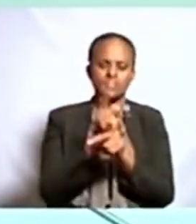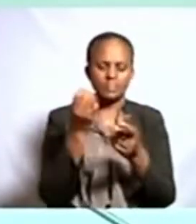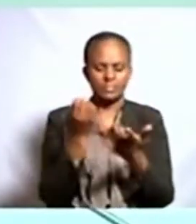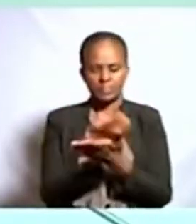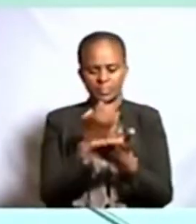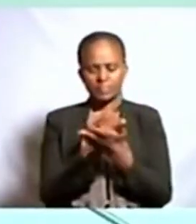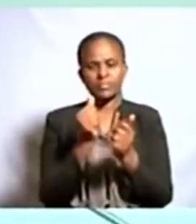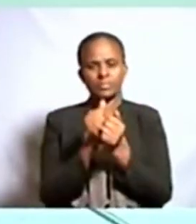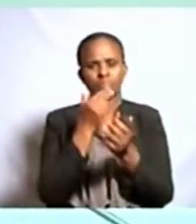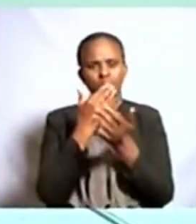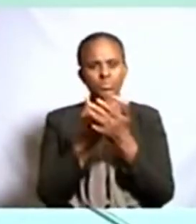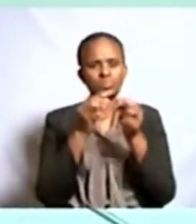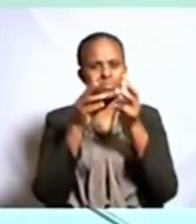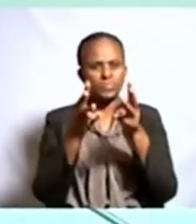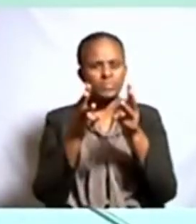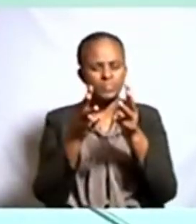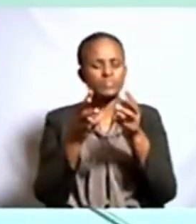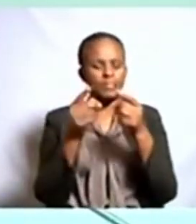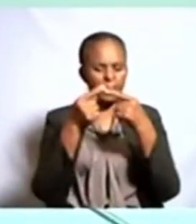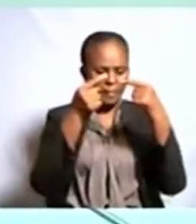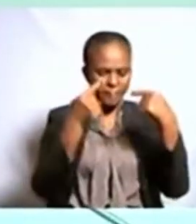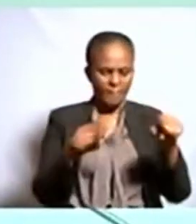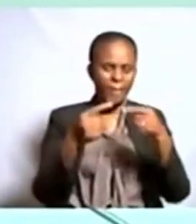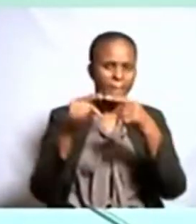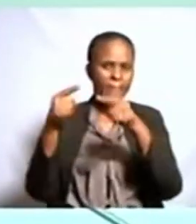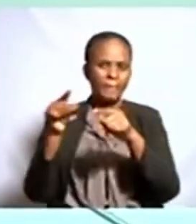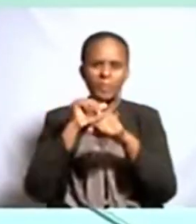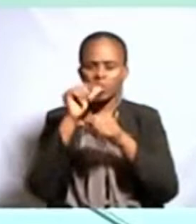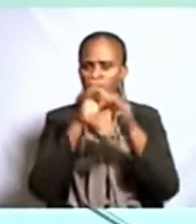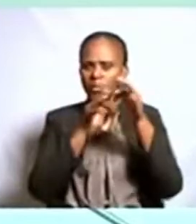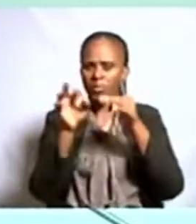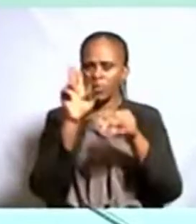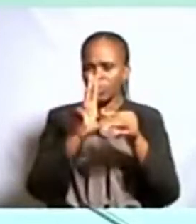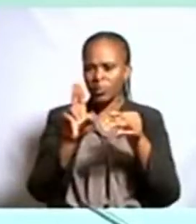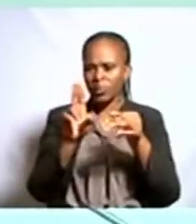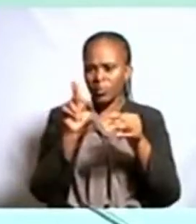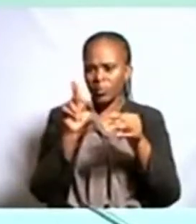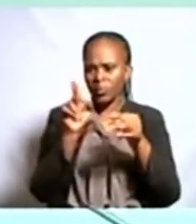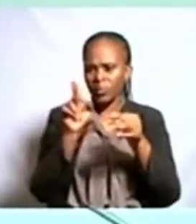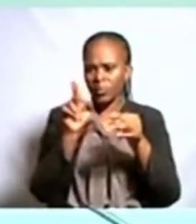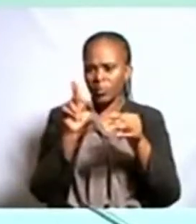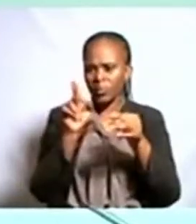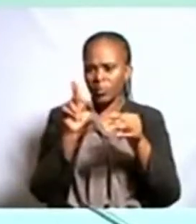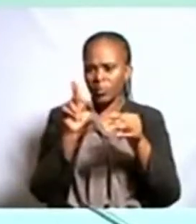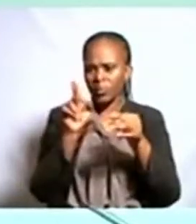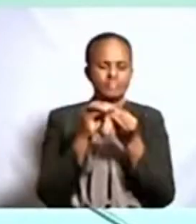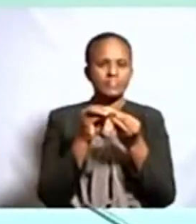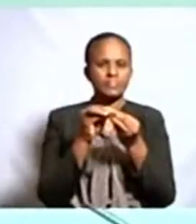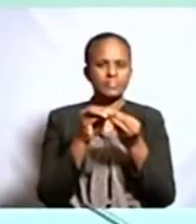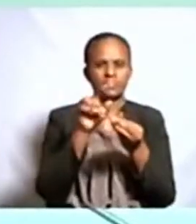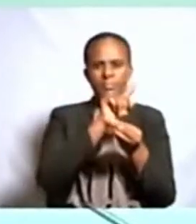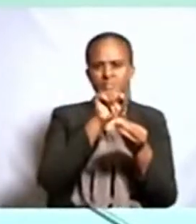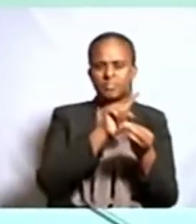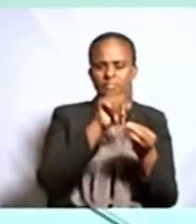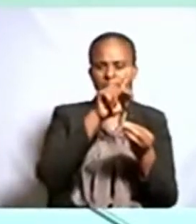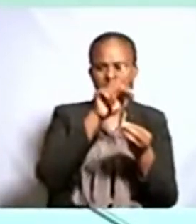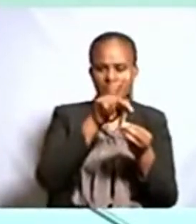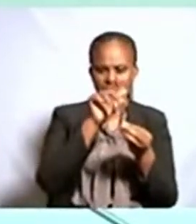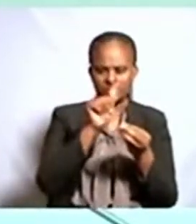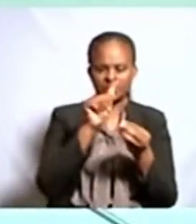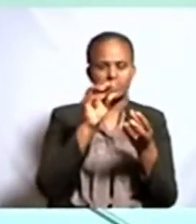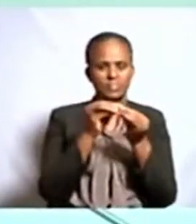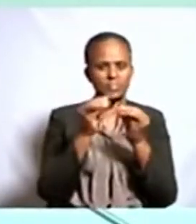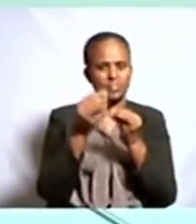and efficiency where the circumstances do not justify the use of open bidding. In addition, ZPPA Circular number 1